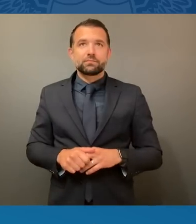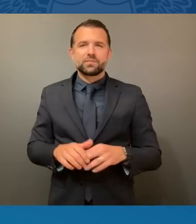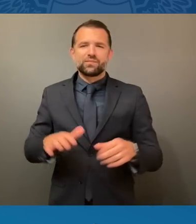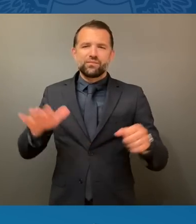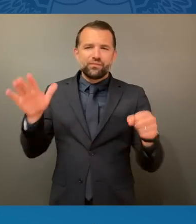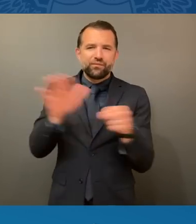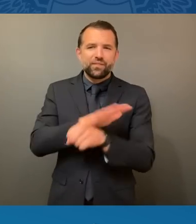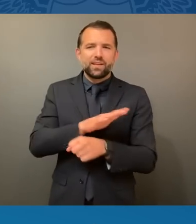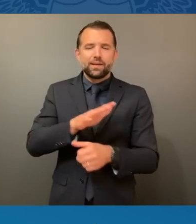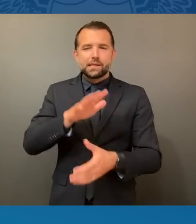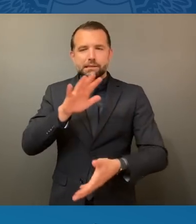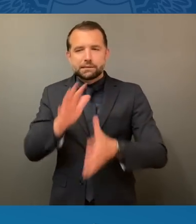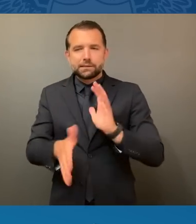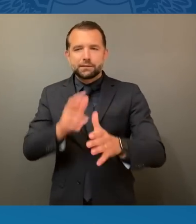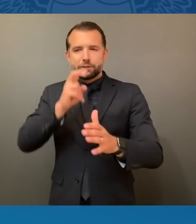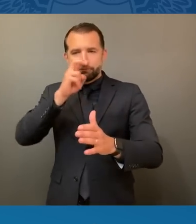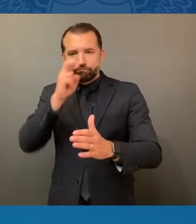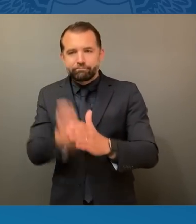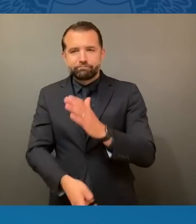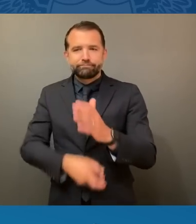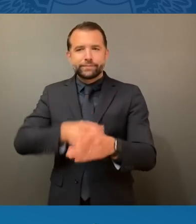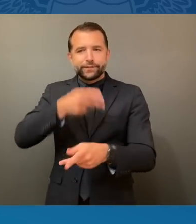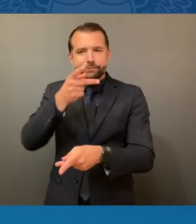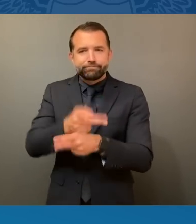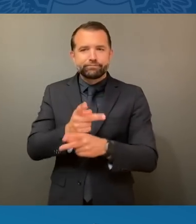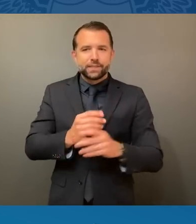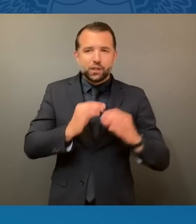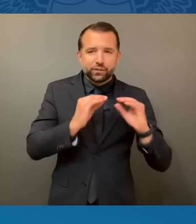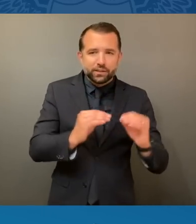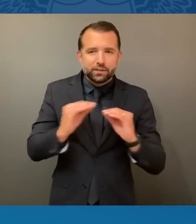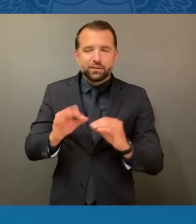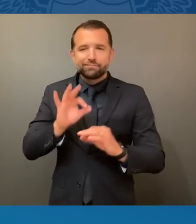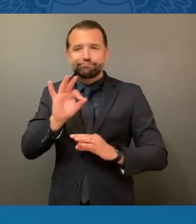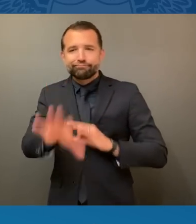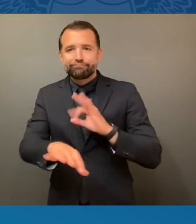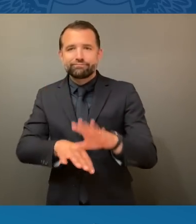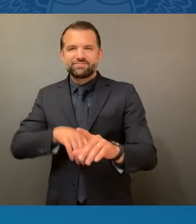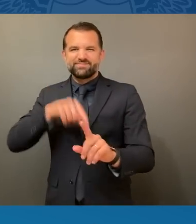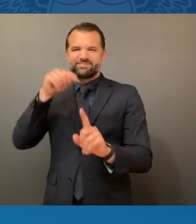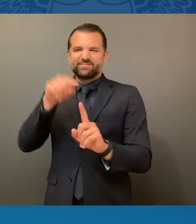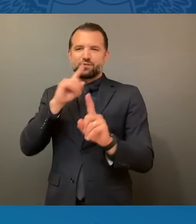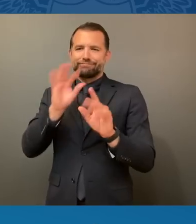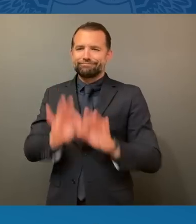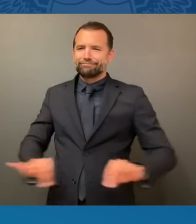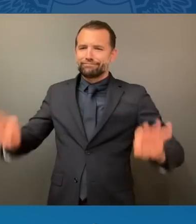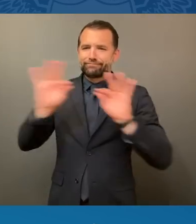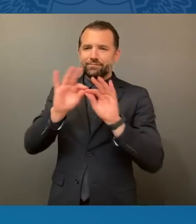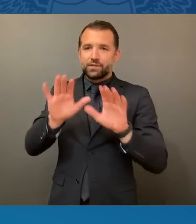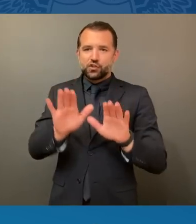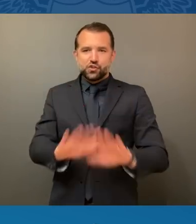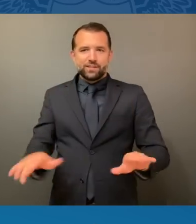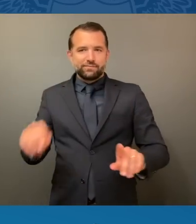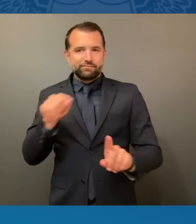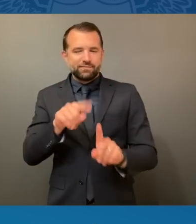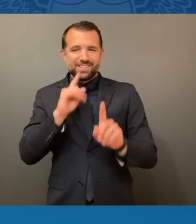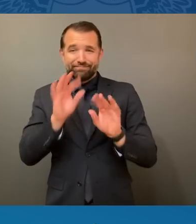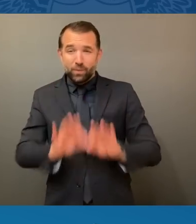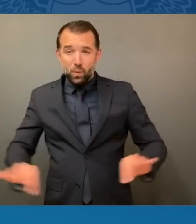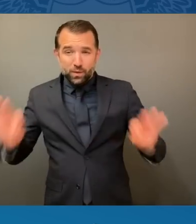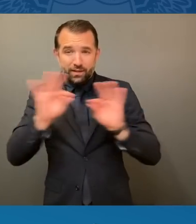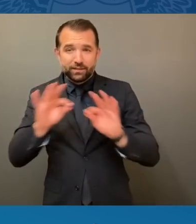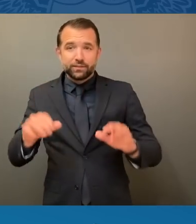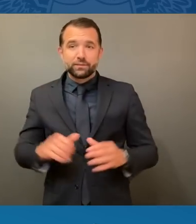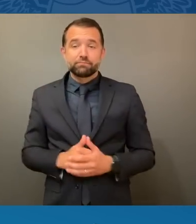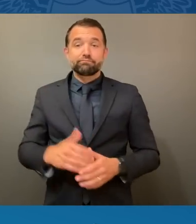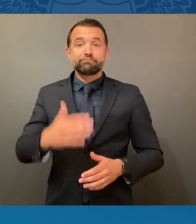of how important they are. You know, I sometimes joke about it. You know, I was raised in a community